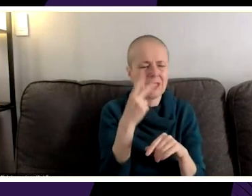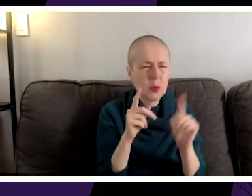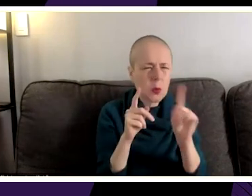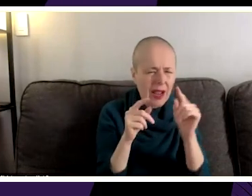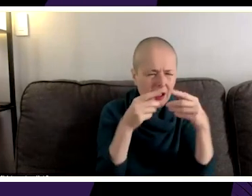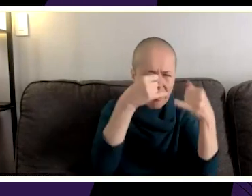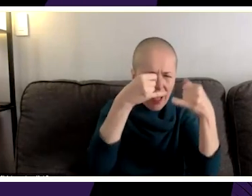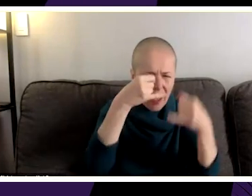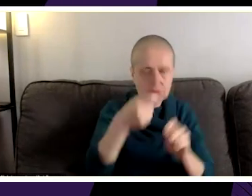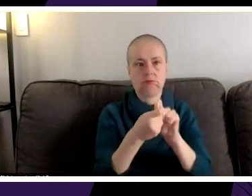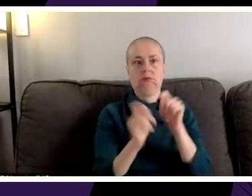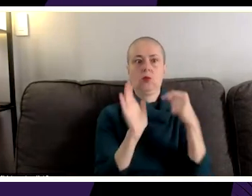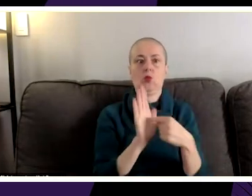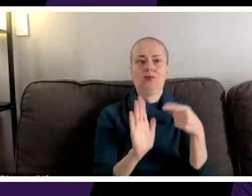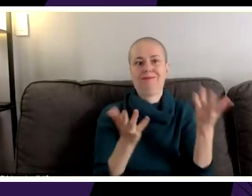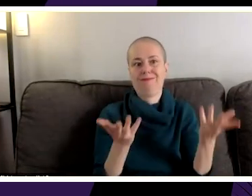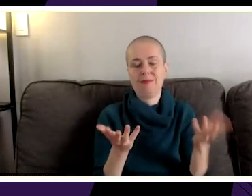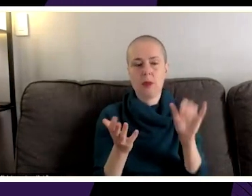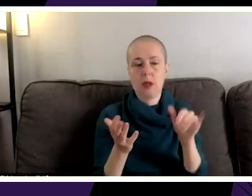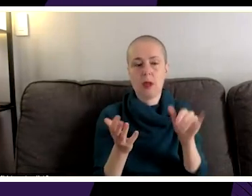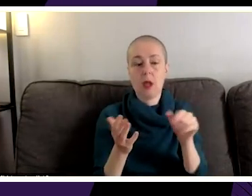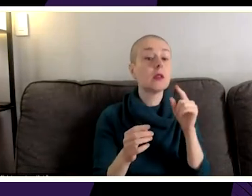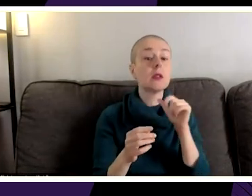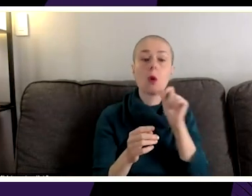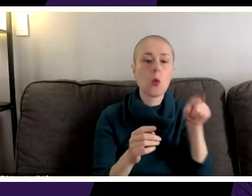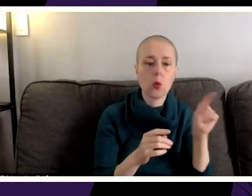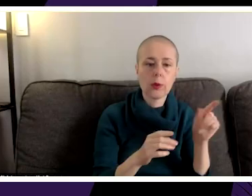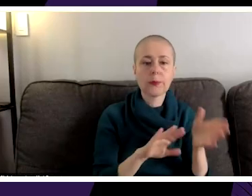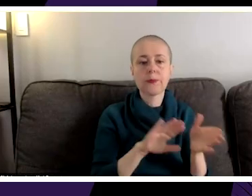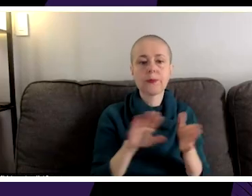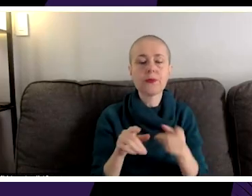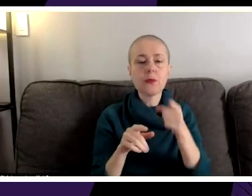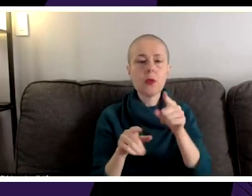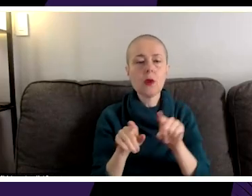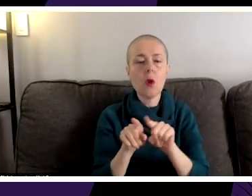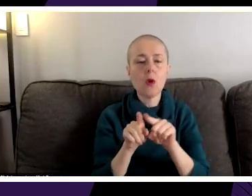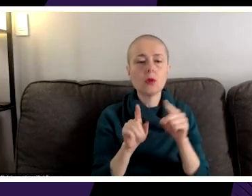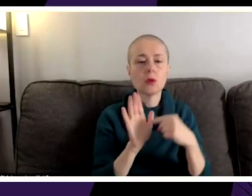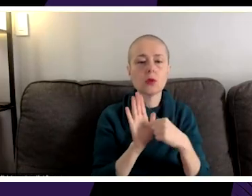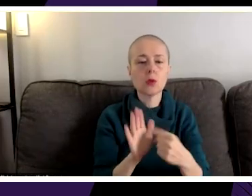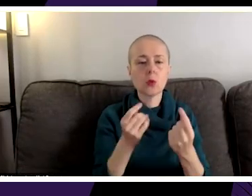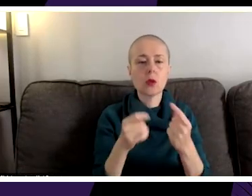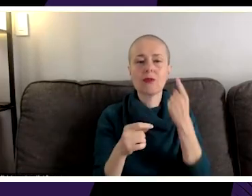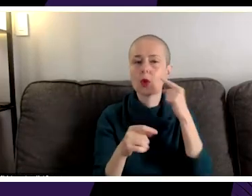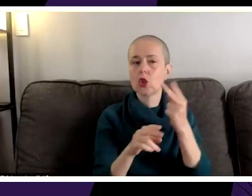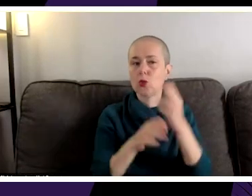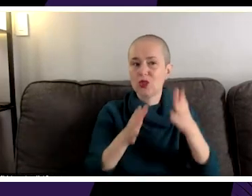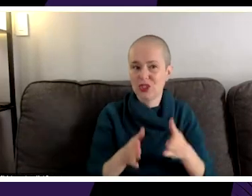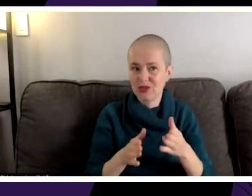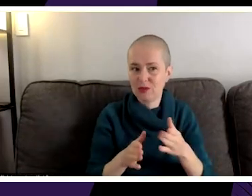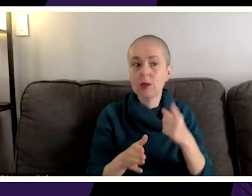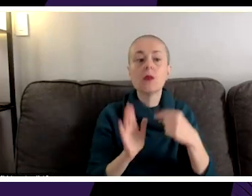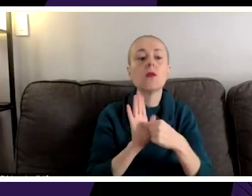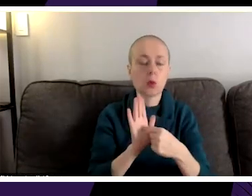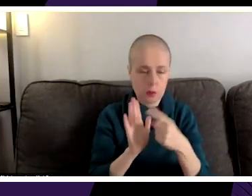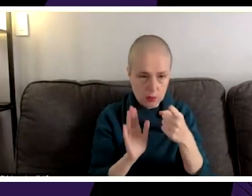only this, it is not only like for the stewards or contributors, it is also for the users. So for the users who are